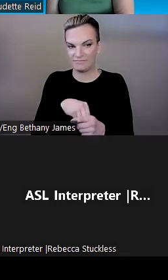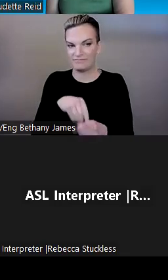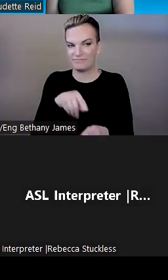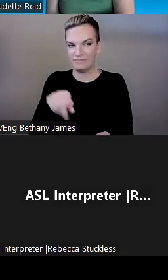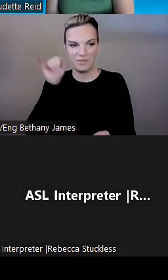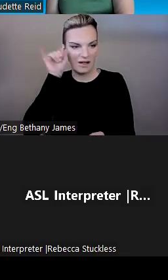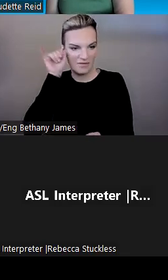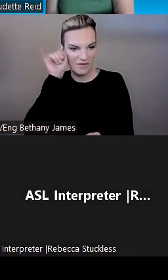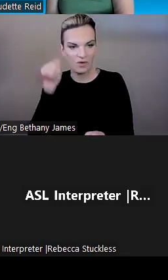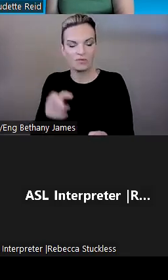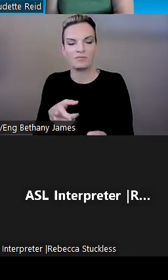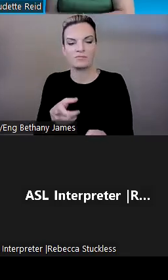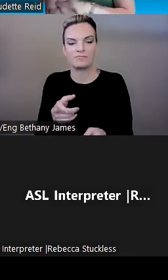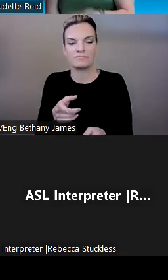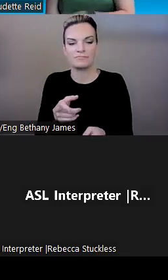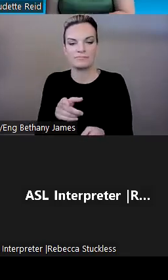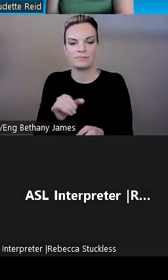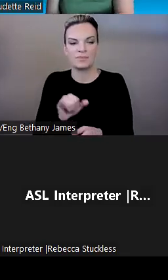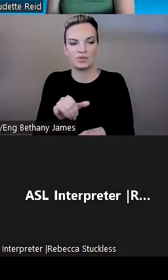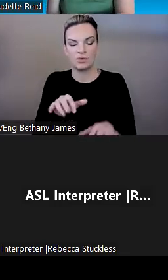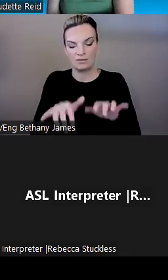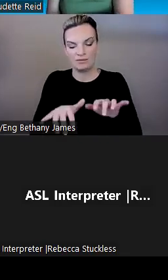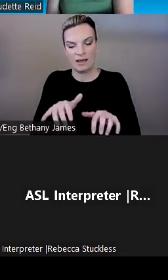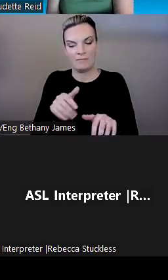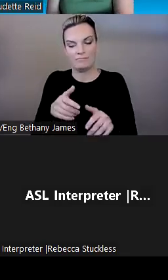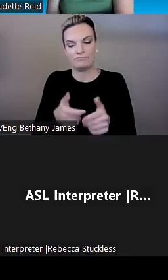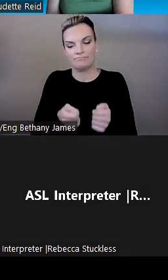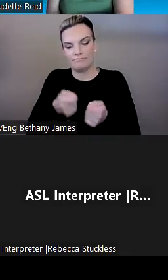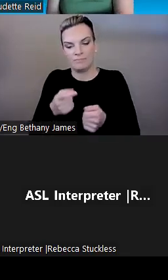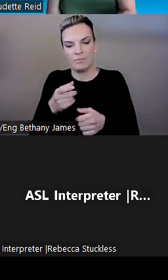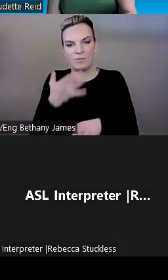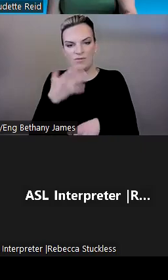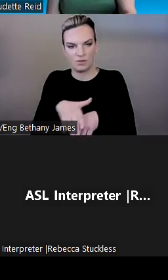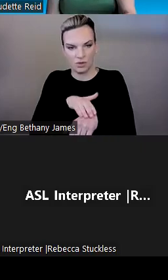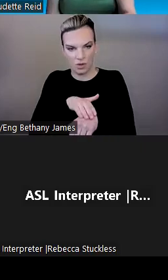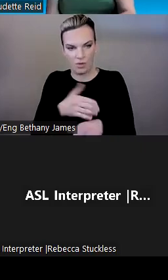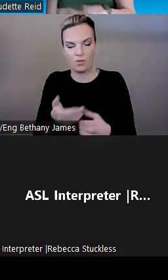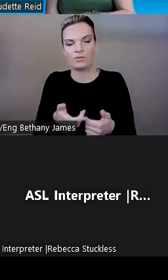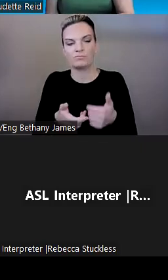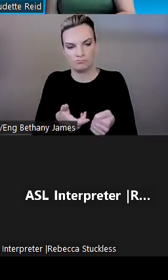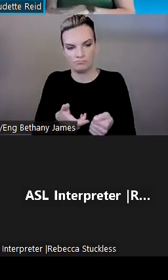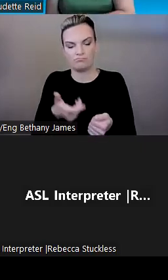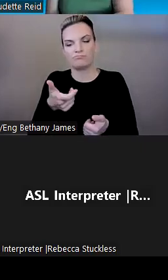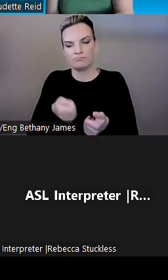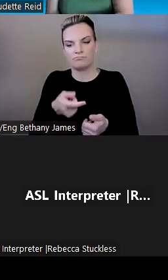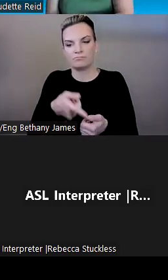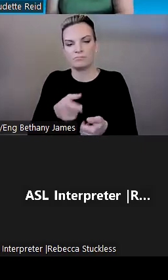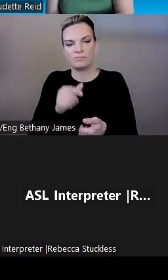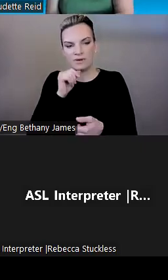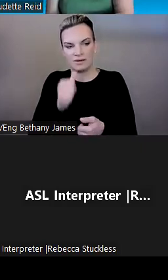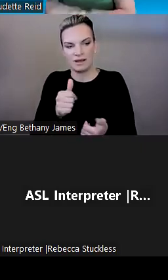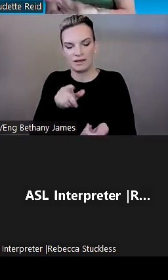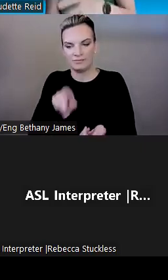well. You can do slow keys to adjust the amount of time between when a key is pressed and when it is